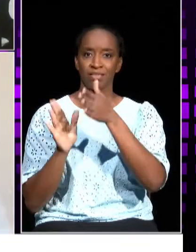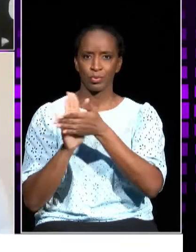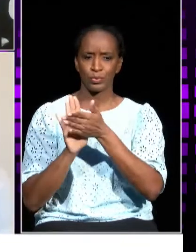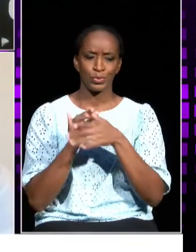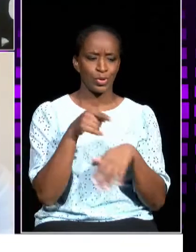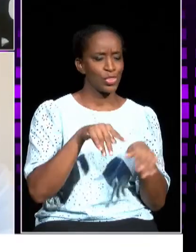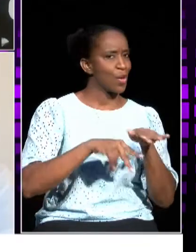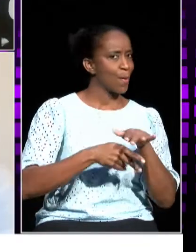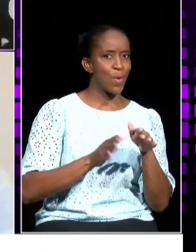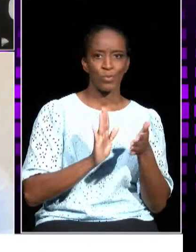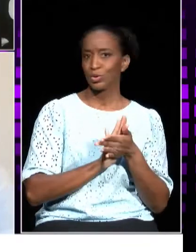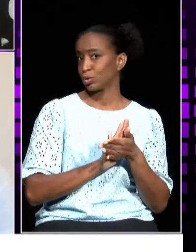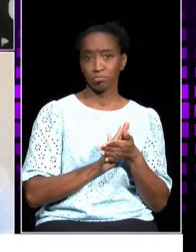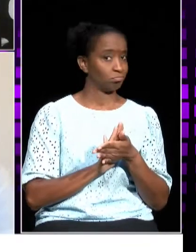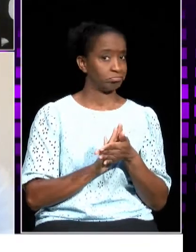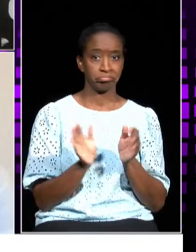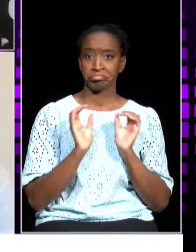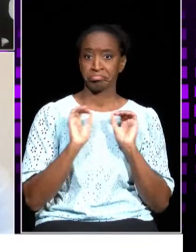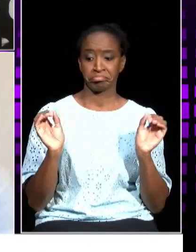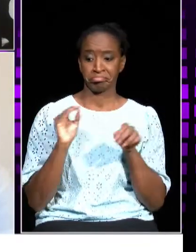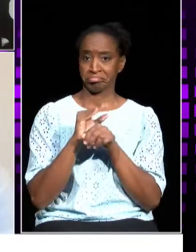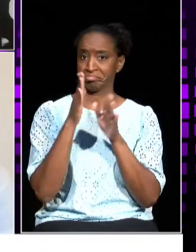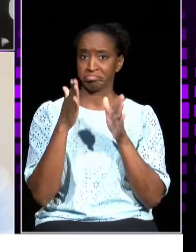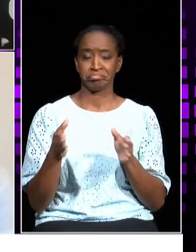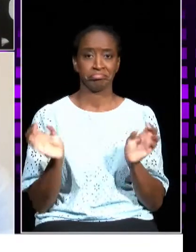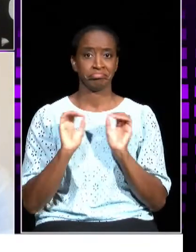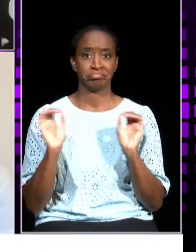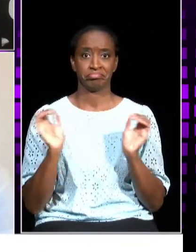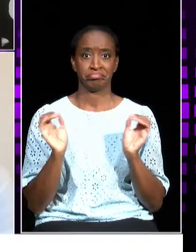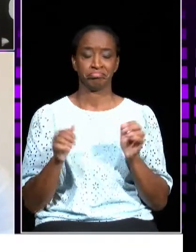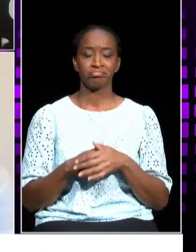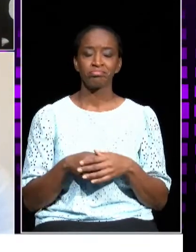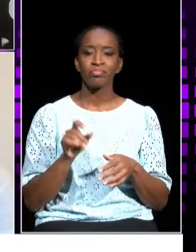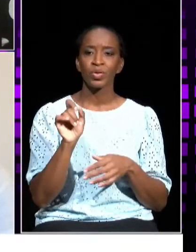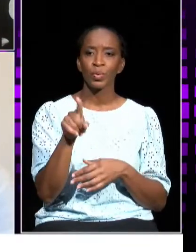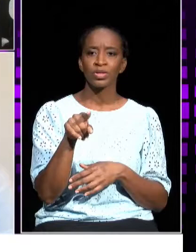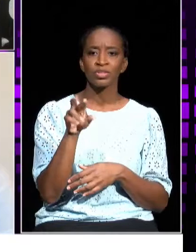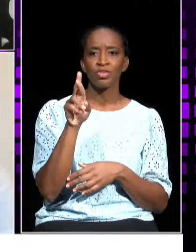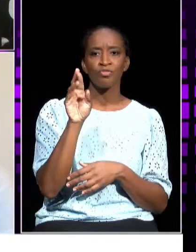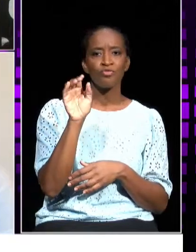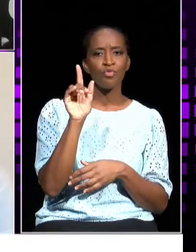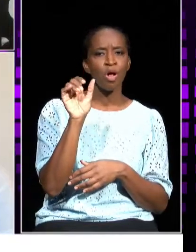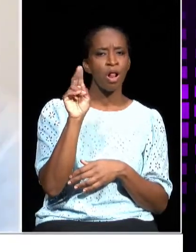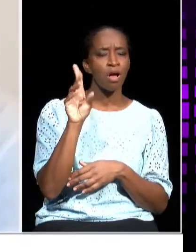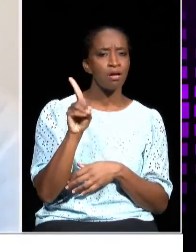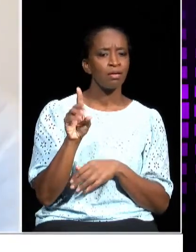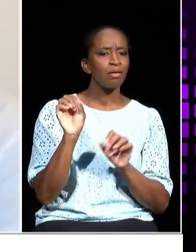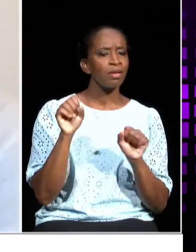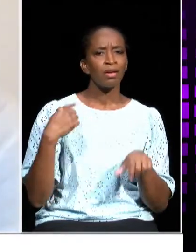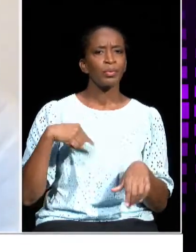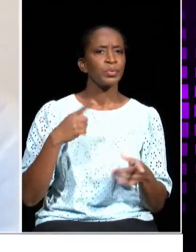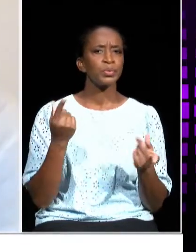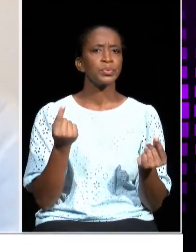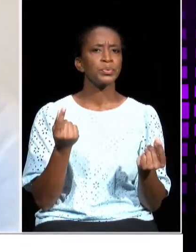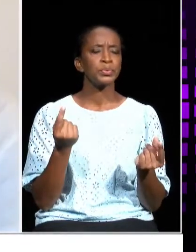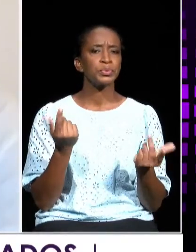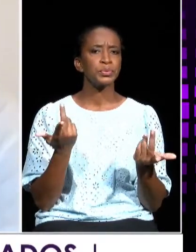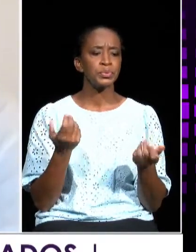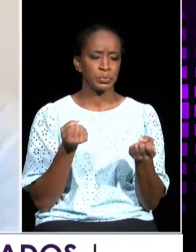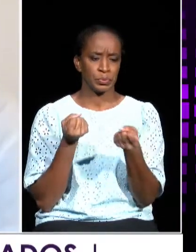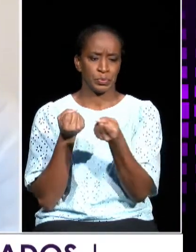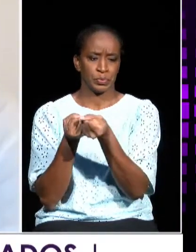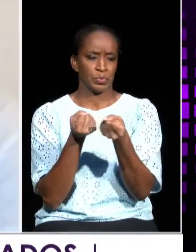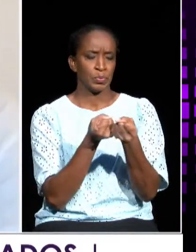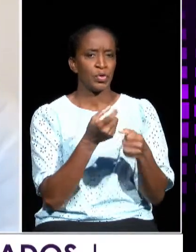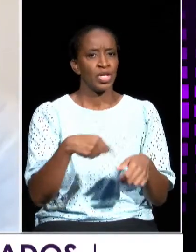that support could do or help to change at that primary level for our children and young persons across Barbados? How do you think that support at that stage could